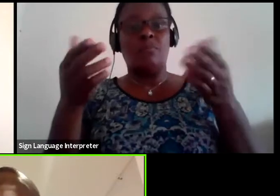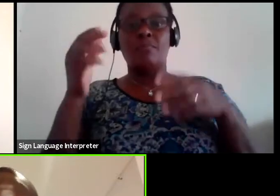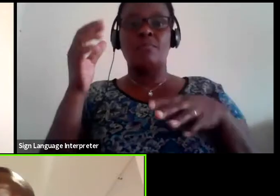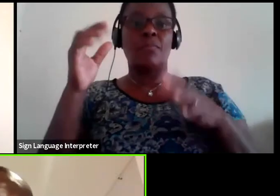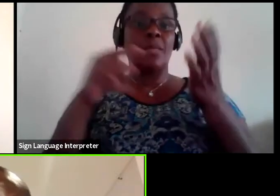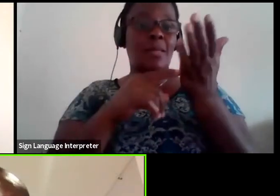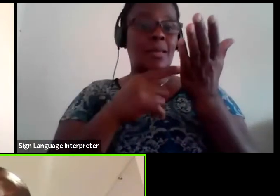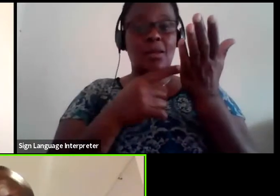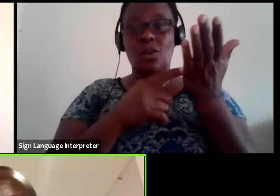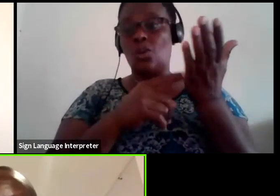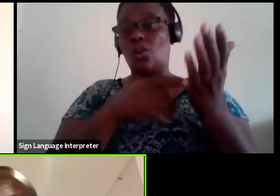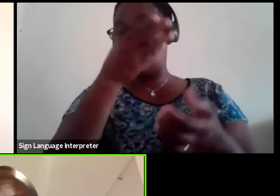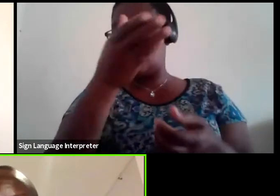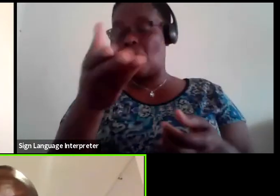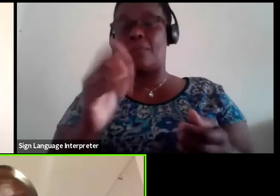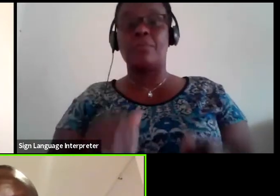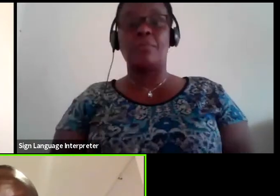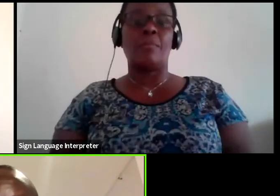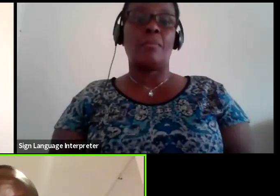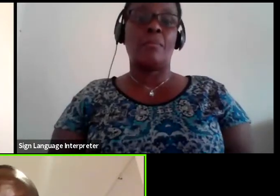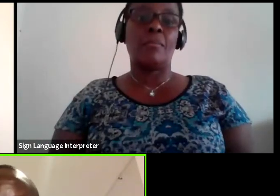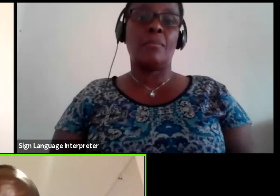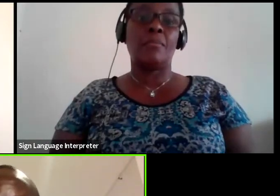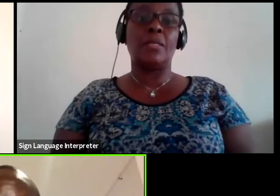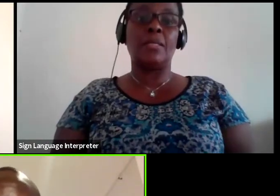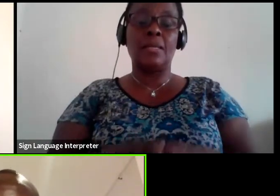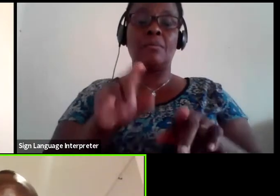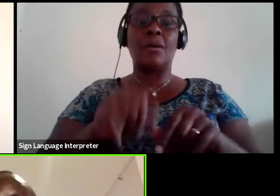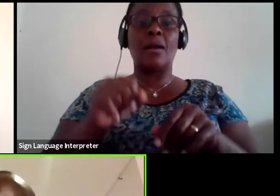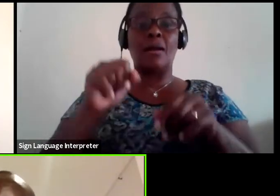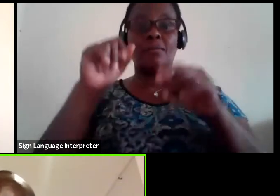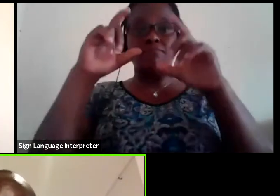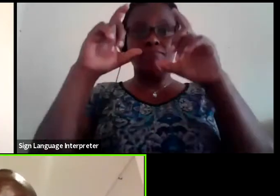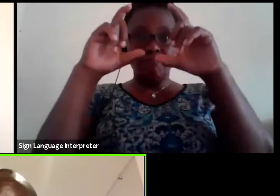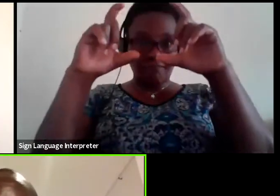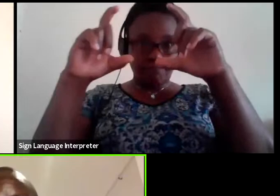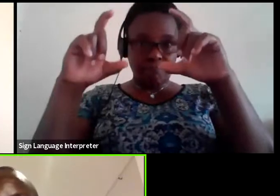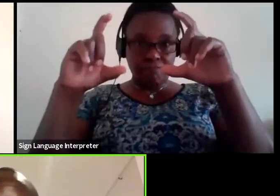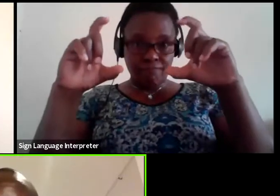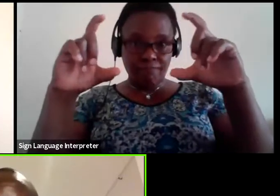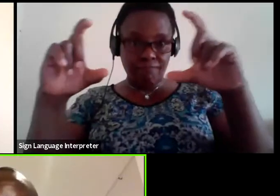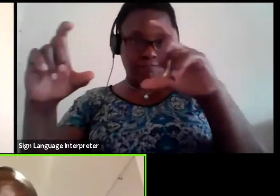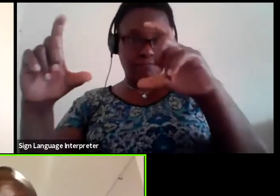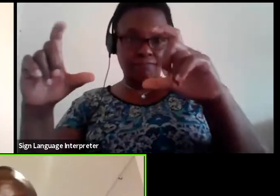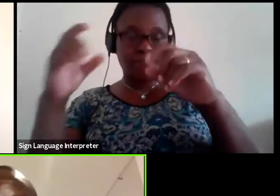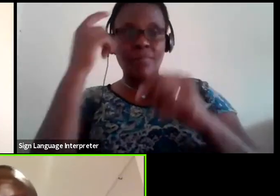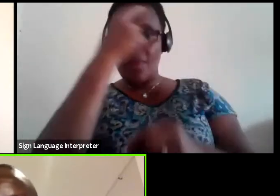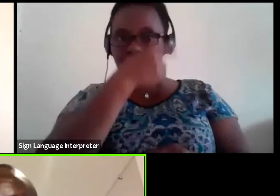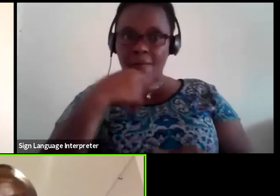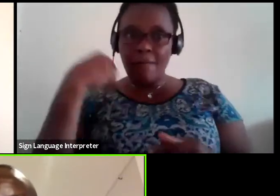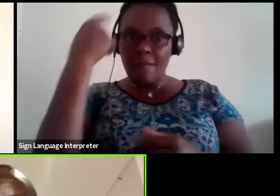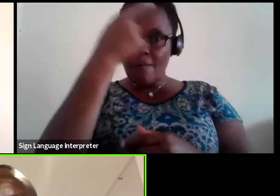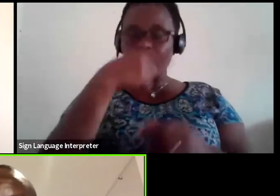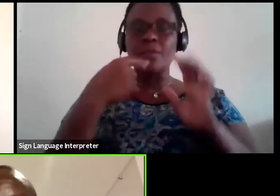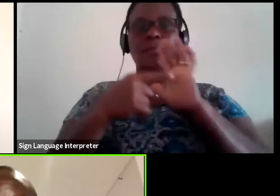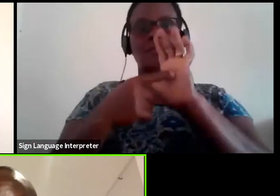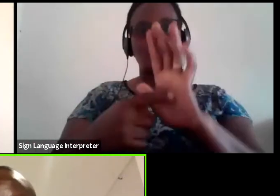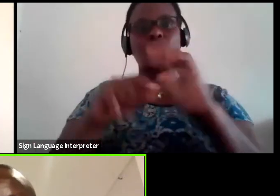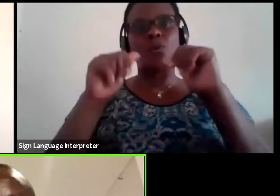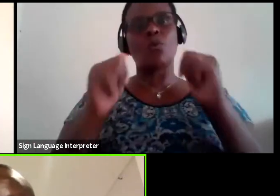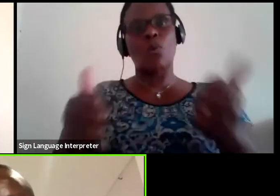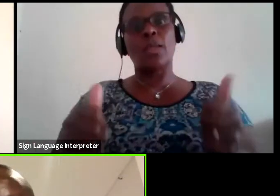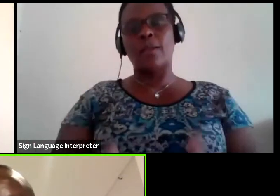can actually zoom in and identify people's faces. So the tracking surveillance